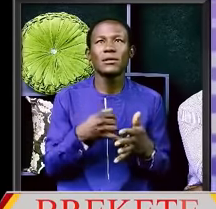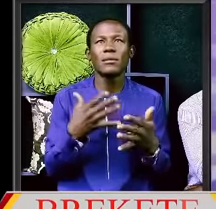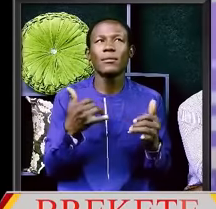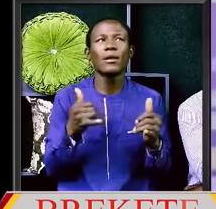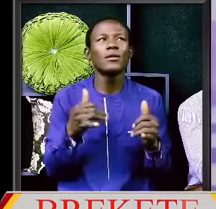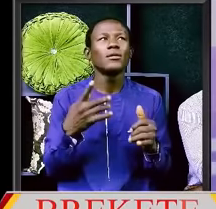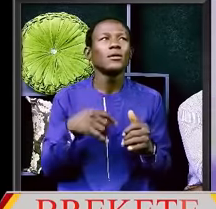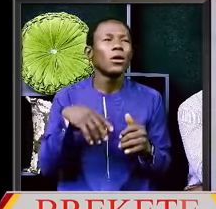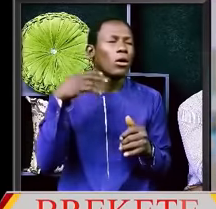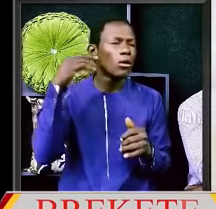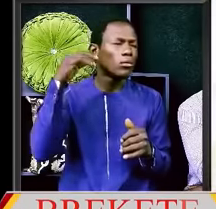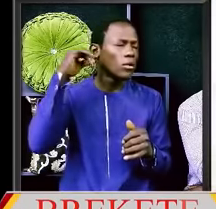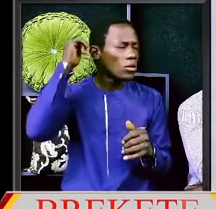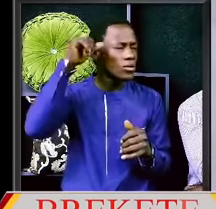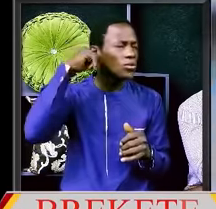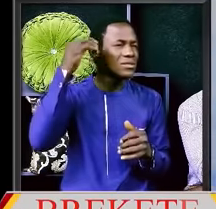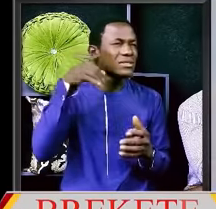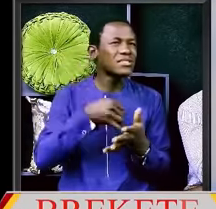It's low.